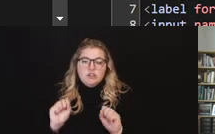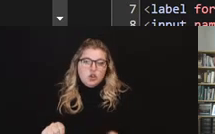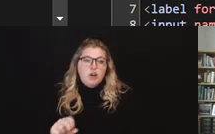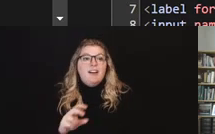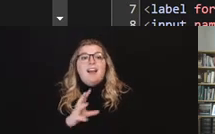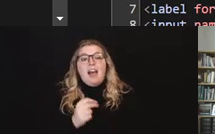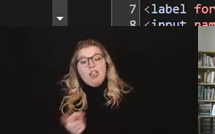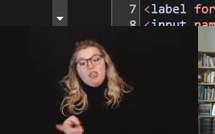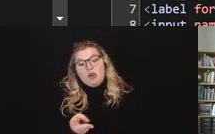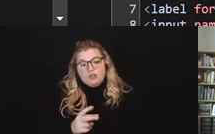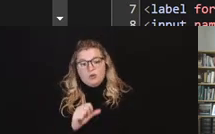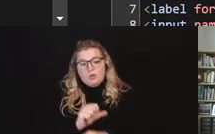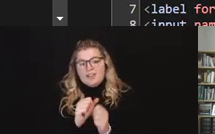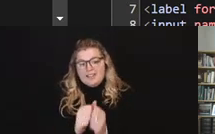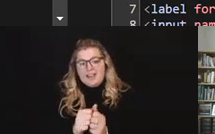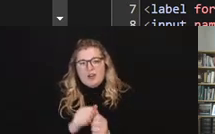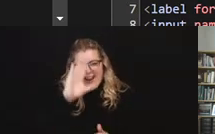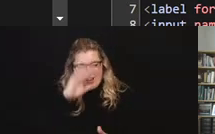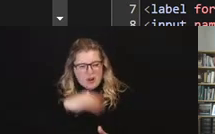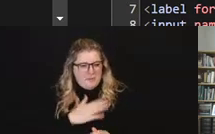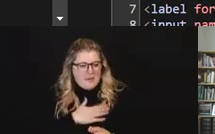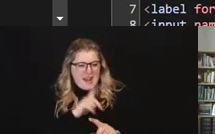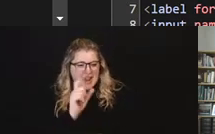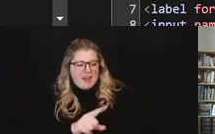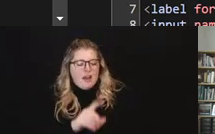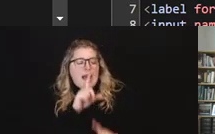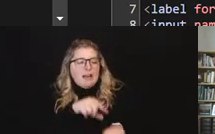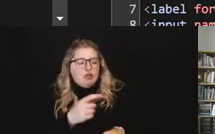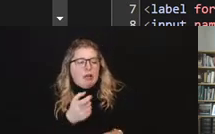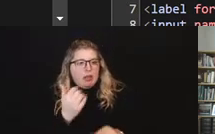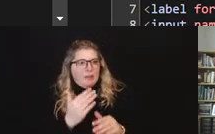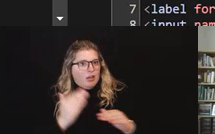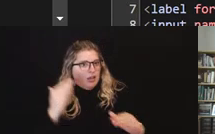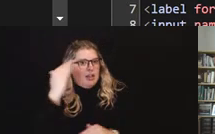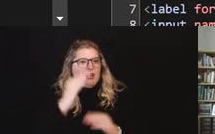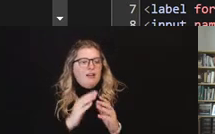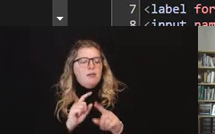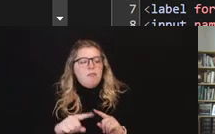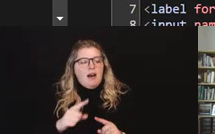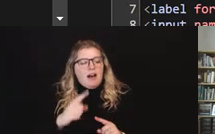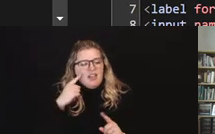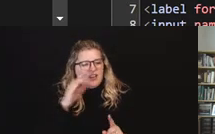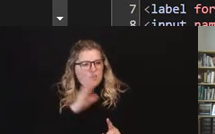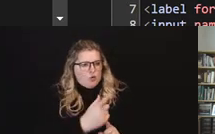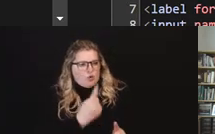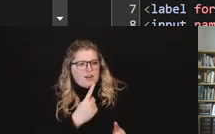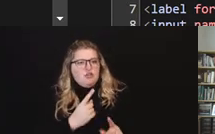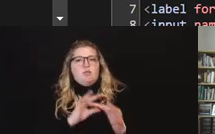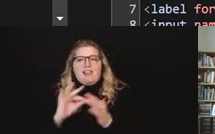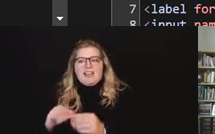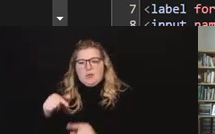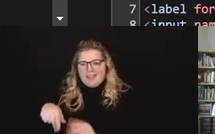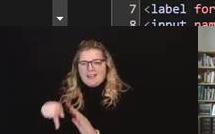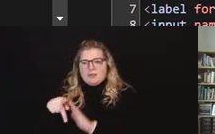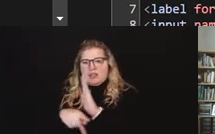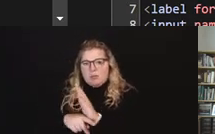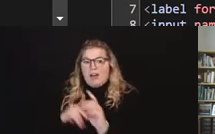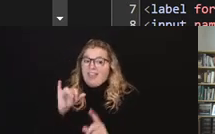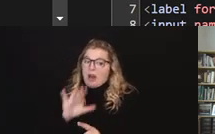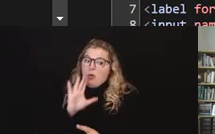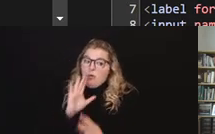I know that was beyond the question you asked, Catherine, but I think it's another, it maybe builds on this principle, and that's slated to be a AA,